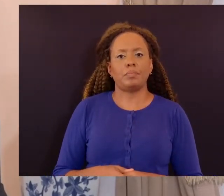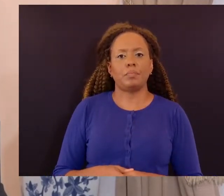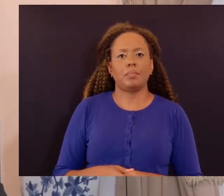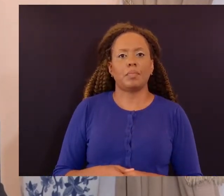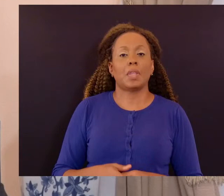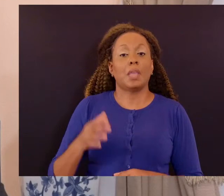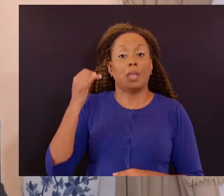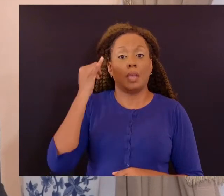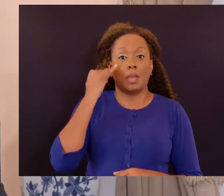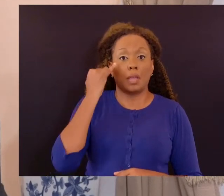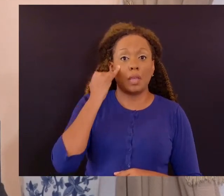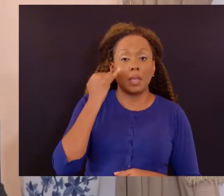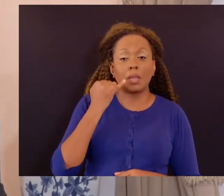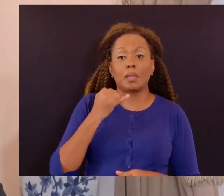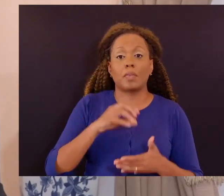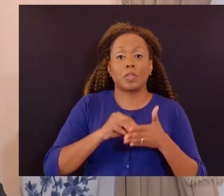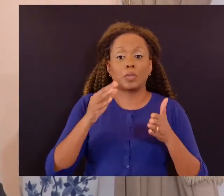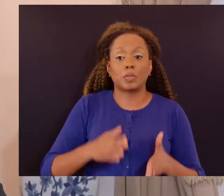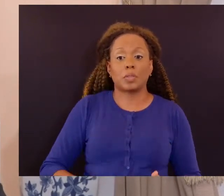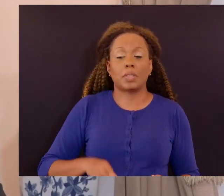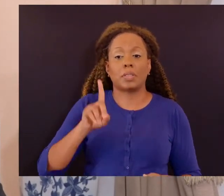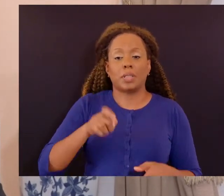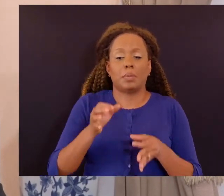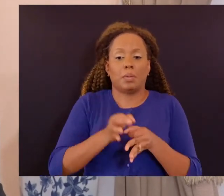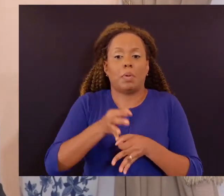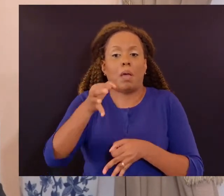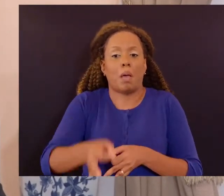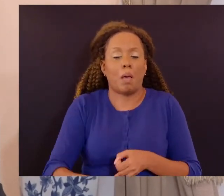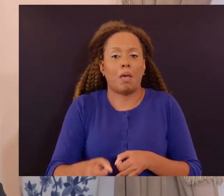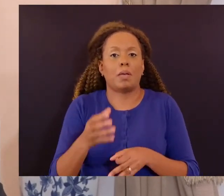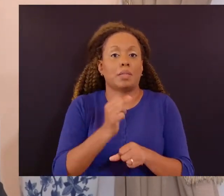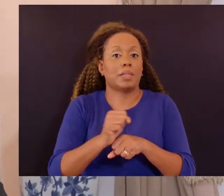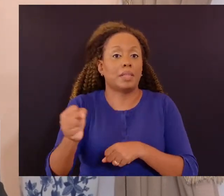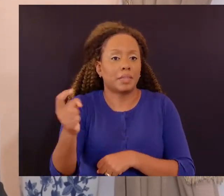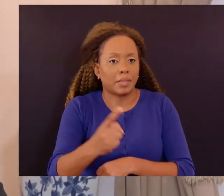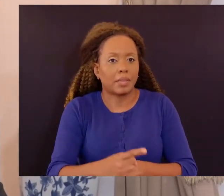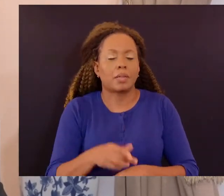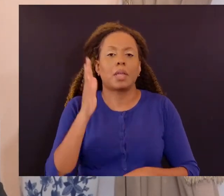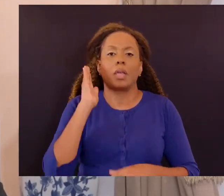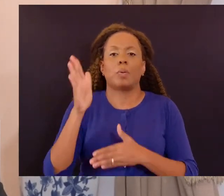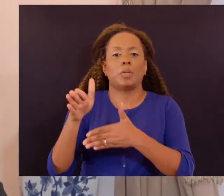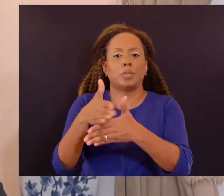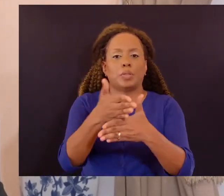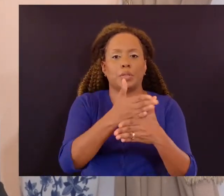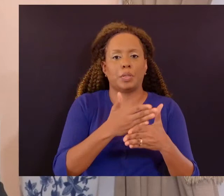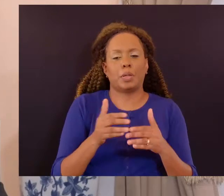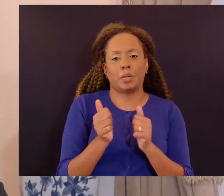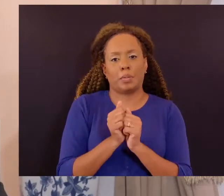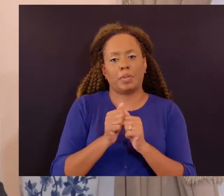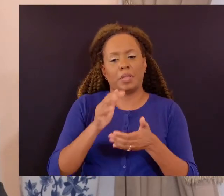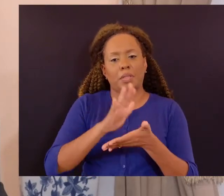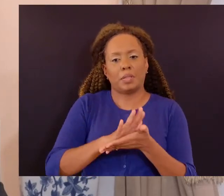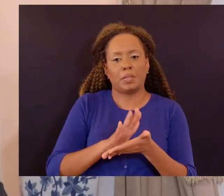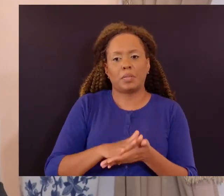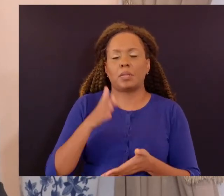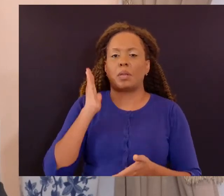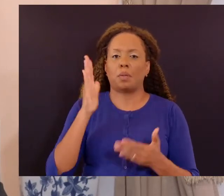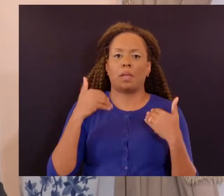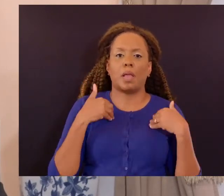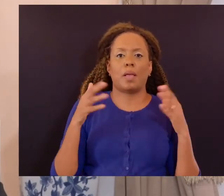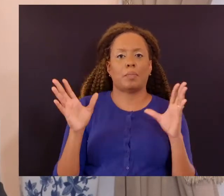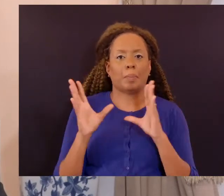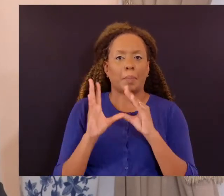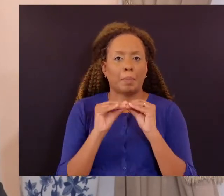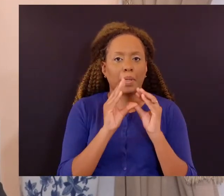the deferrals and the format for the deferrals obviously will be shared with the respective schools, and certainly we will have a series of consultations